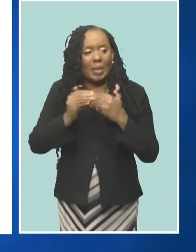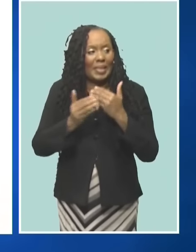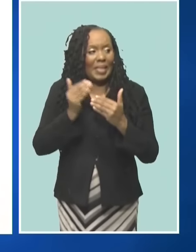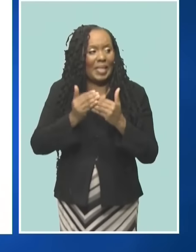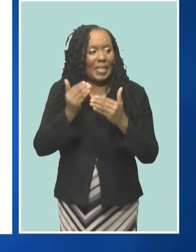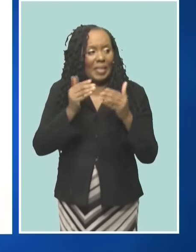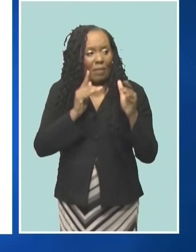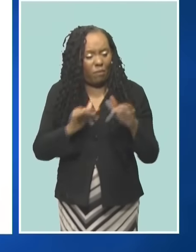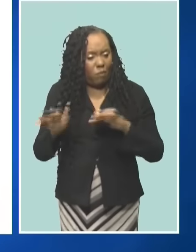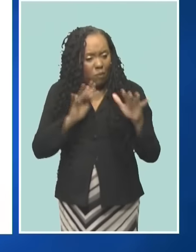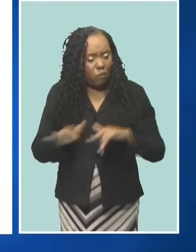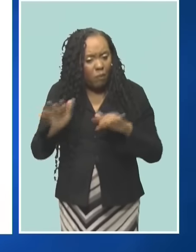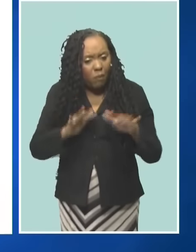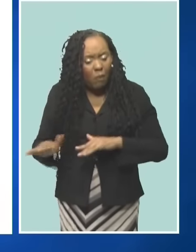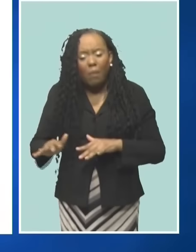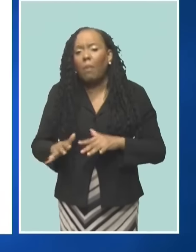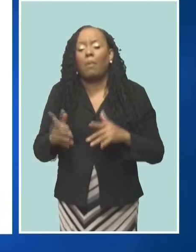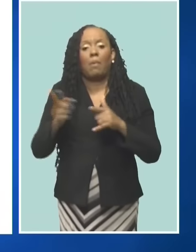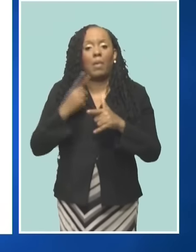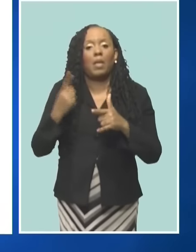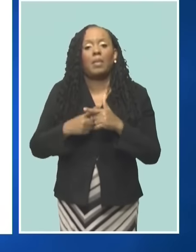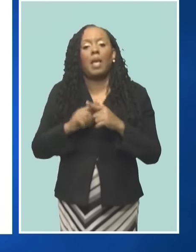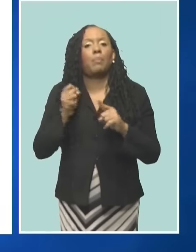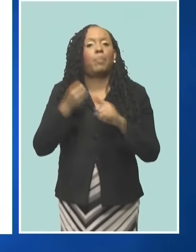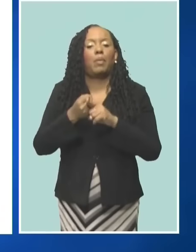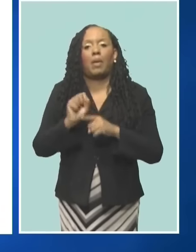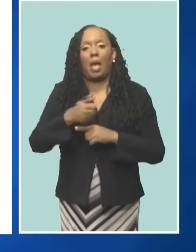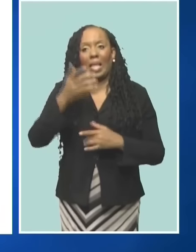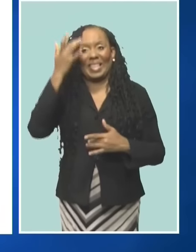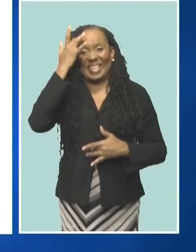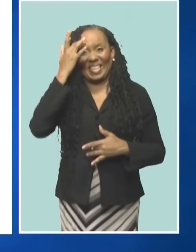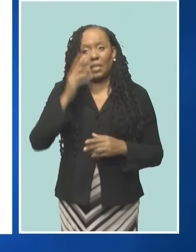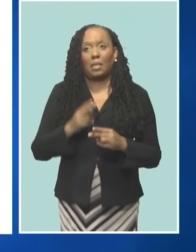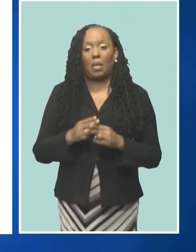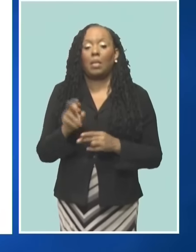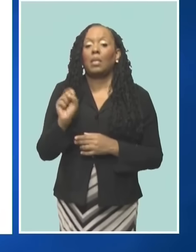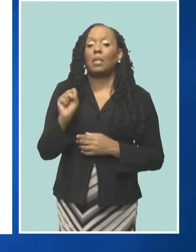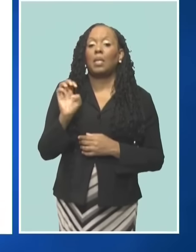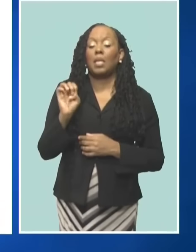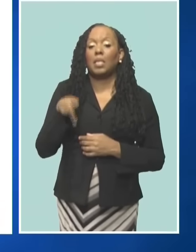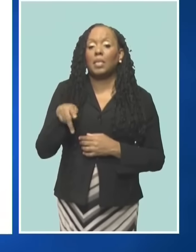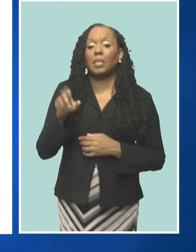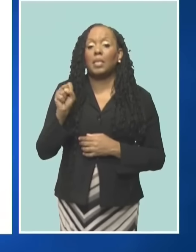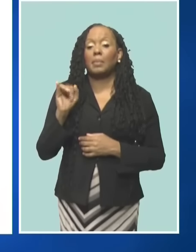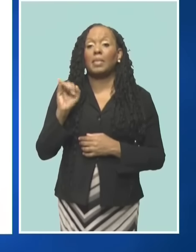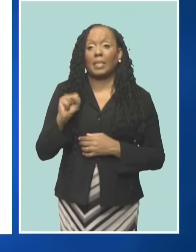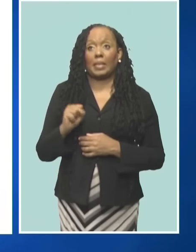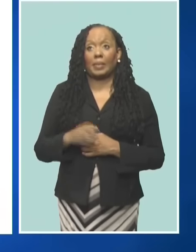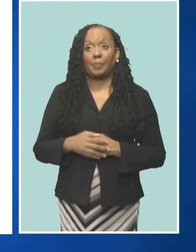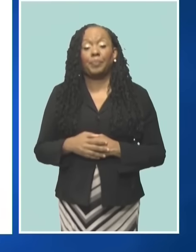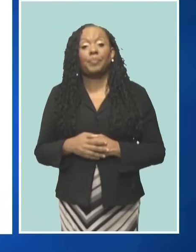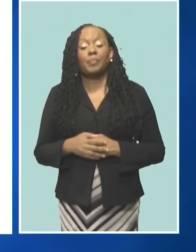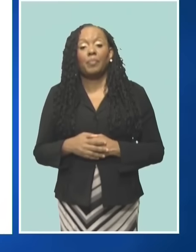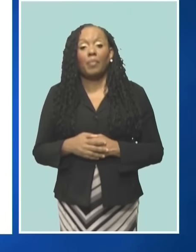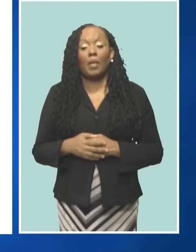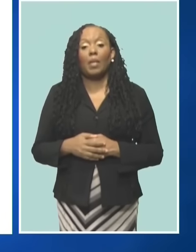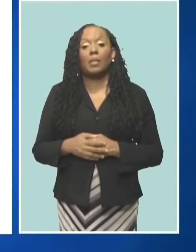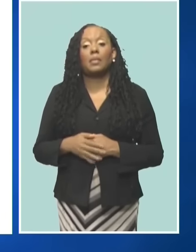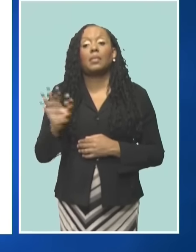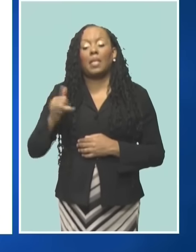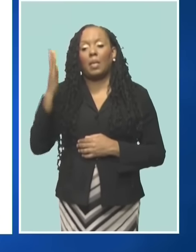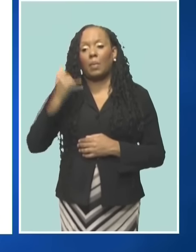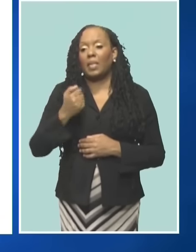on the sepsis and other conditions which I mentioned before. And because of that, it was ruled as a natural